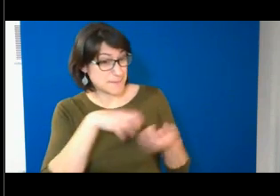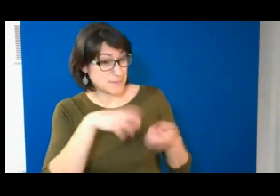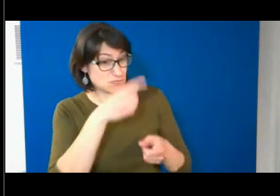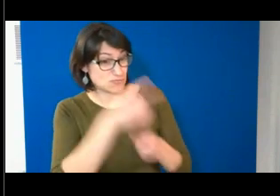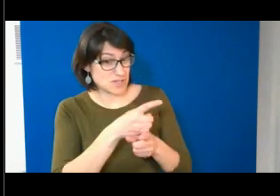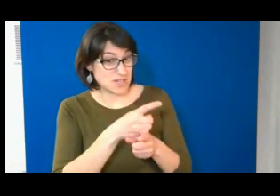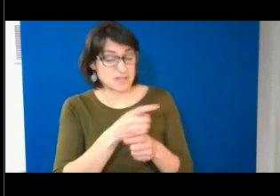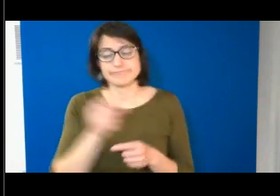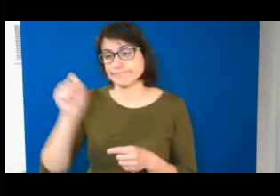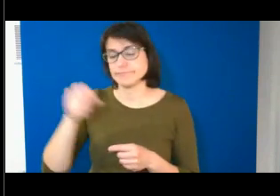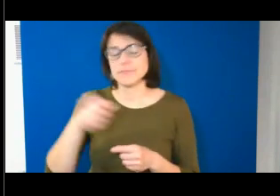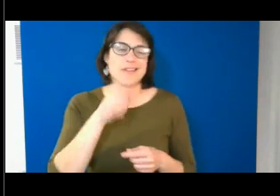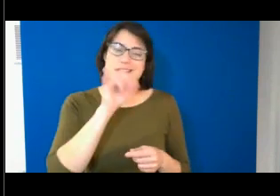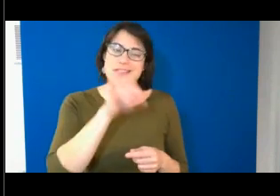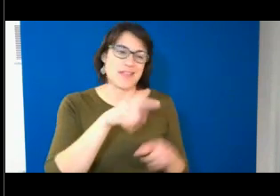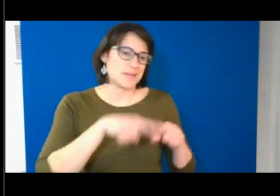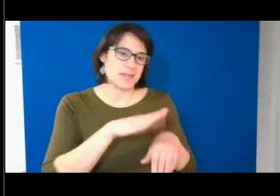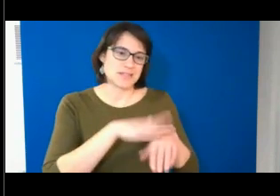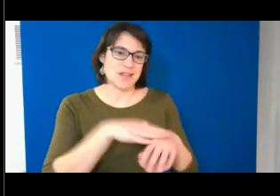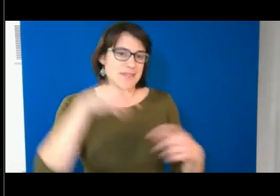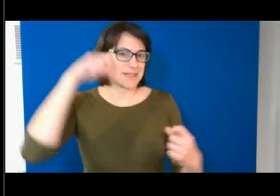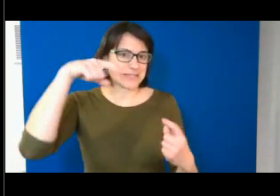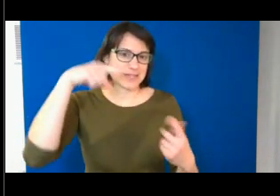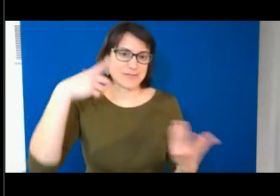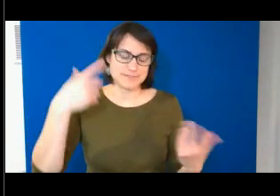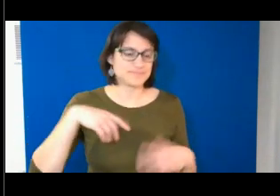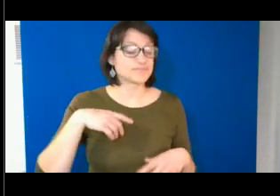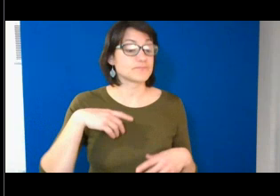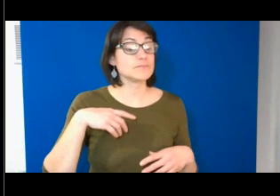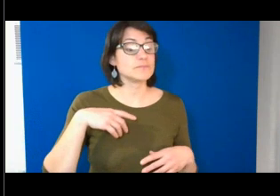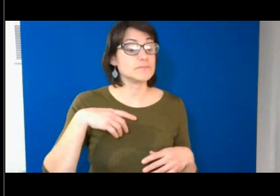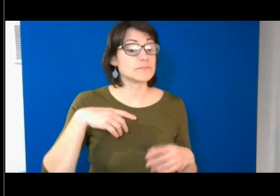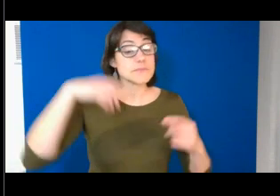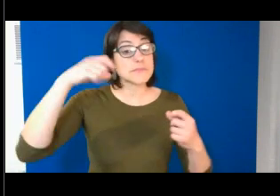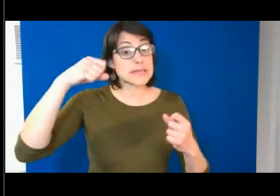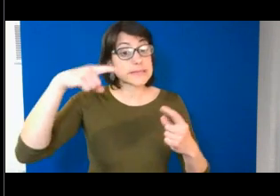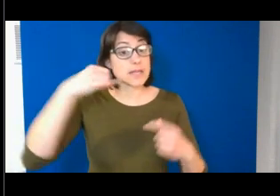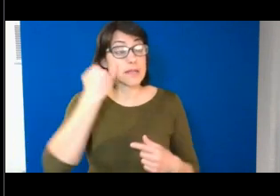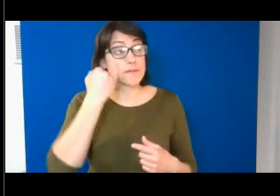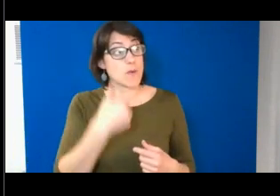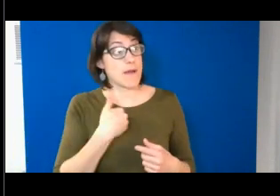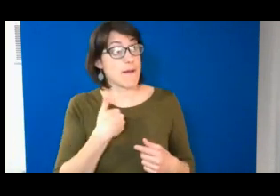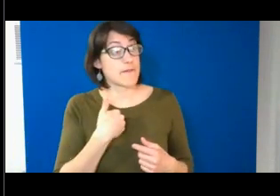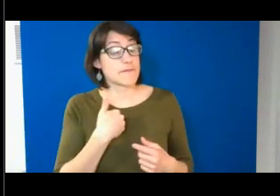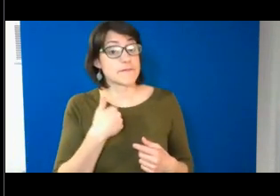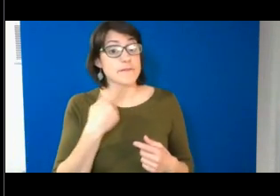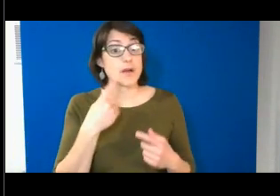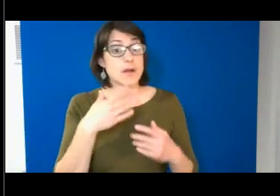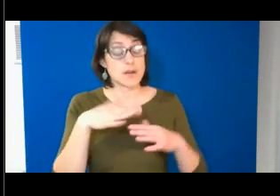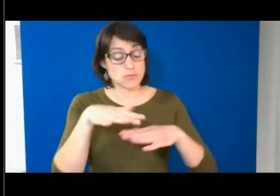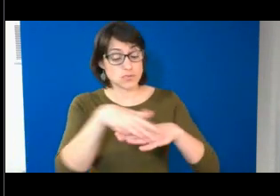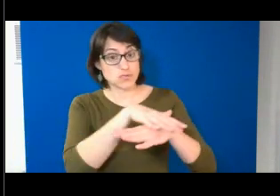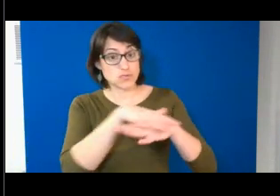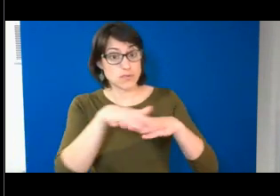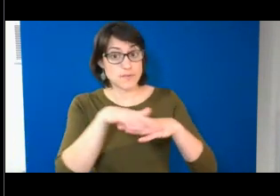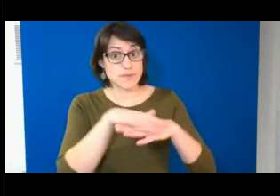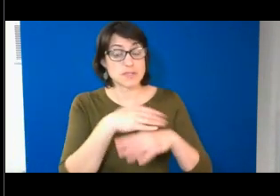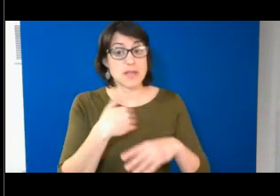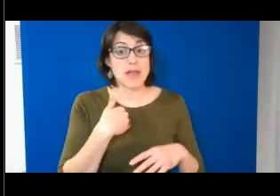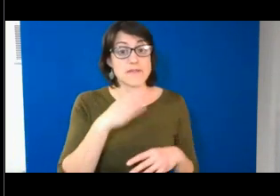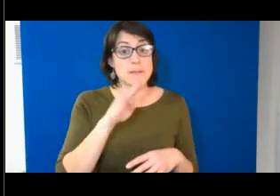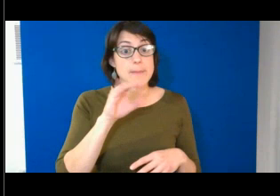signal. I mean, clearly, you know, like the signal, if you even have the like something like on the surface, for example, you have biofilm,